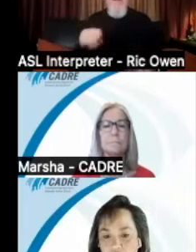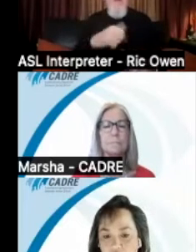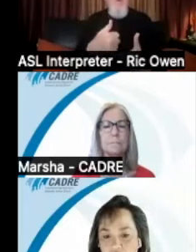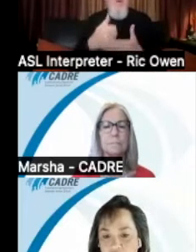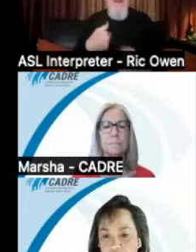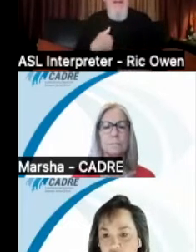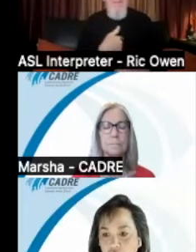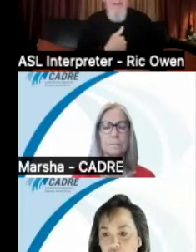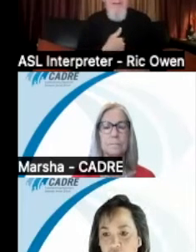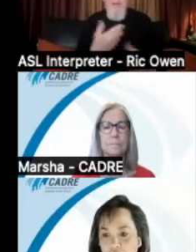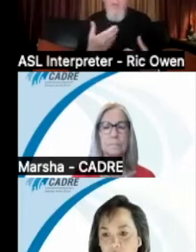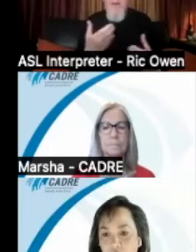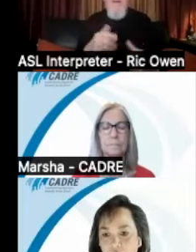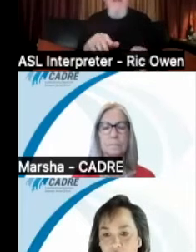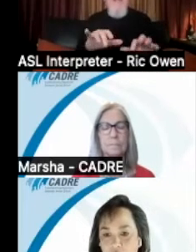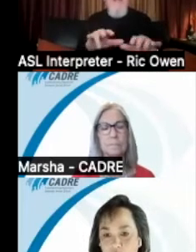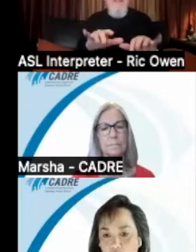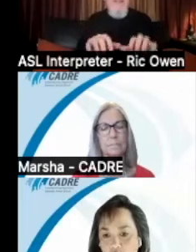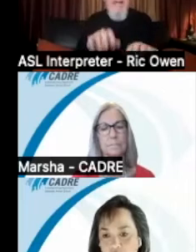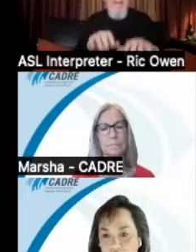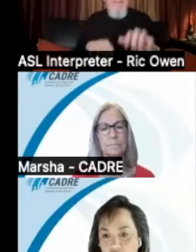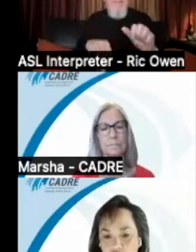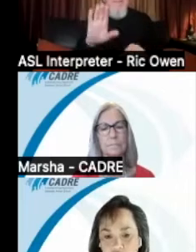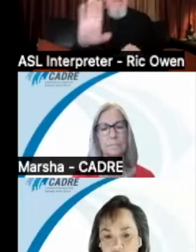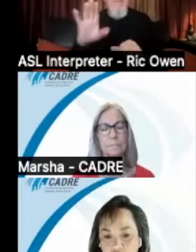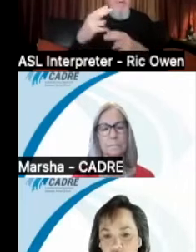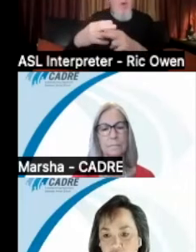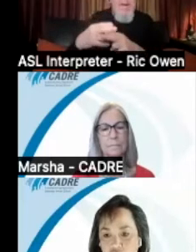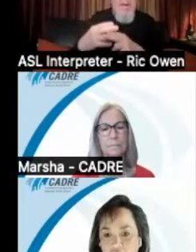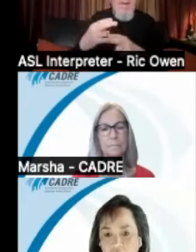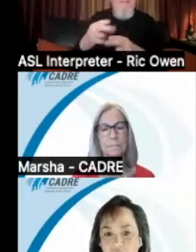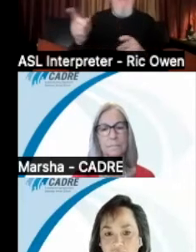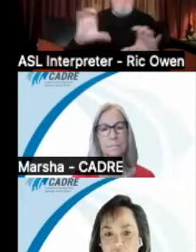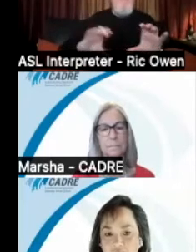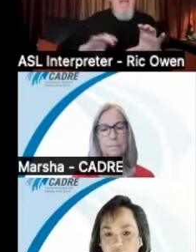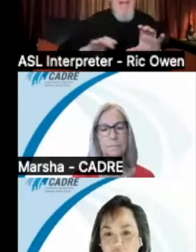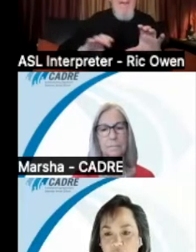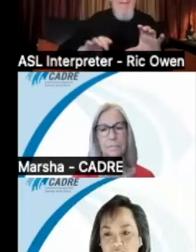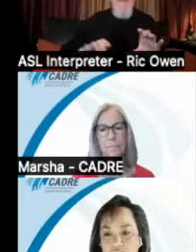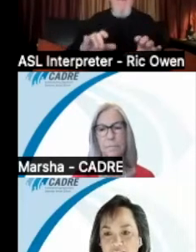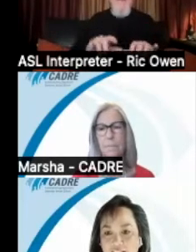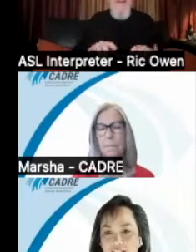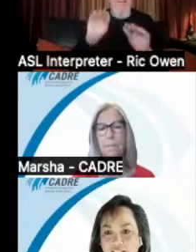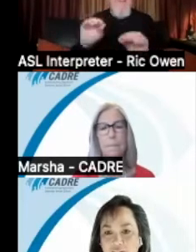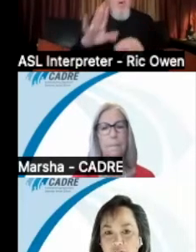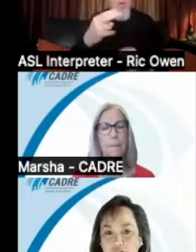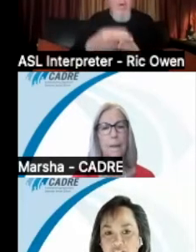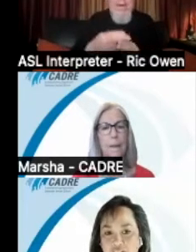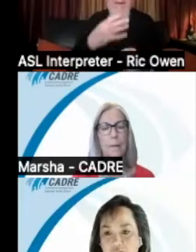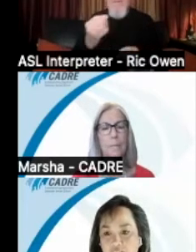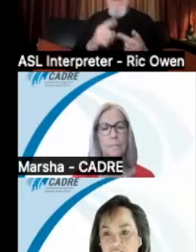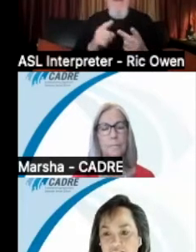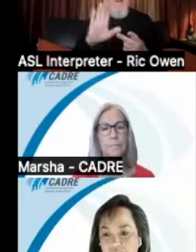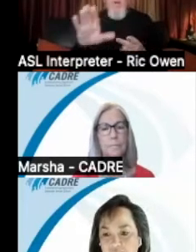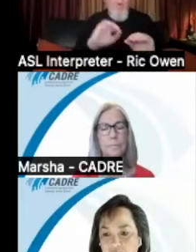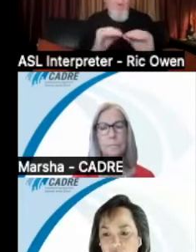beginning to enter your name and organization into the chat so we can get to know who's here